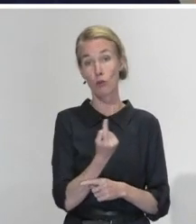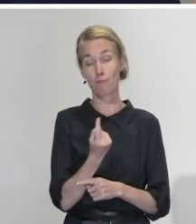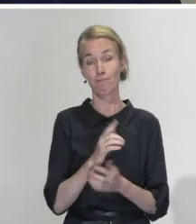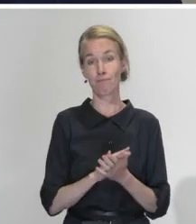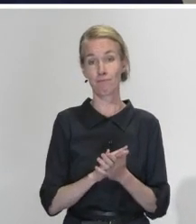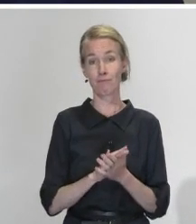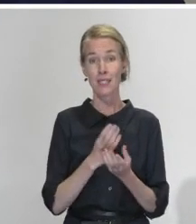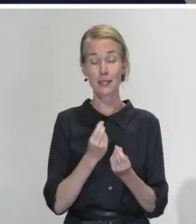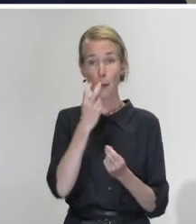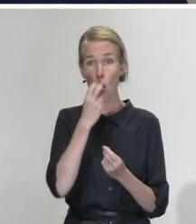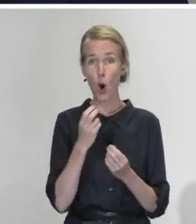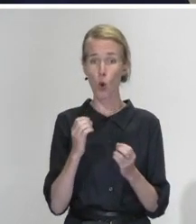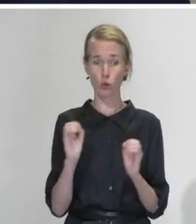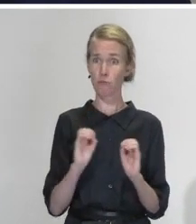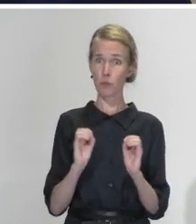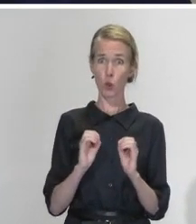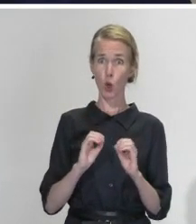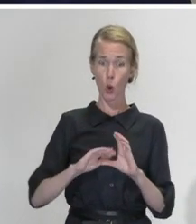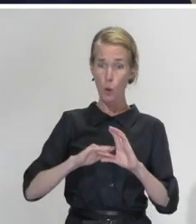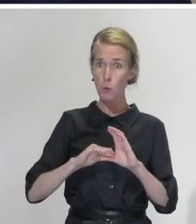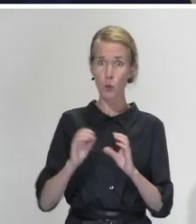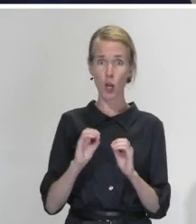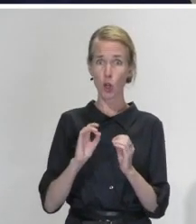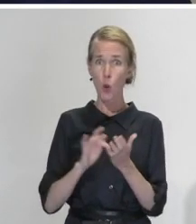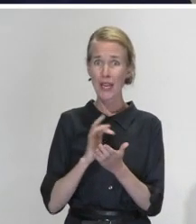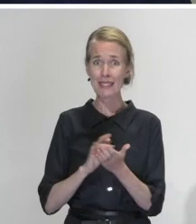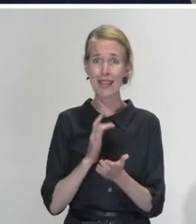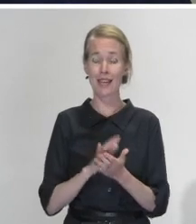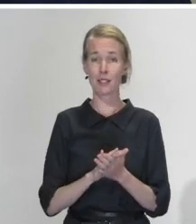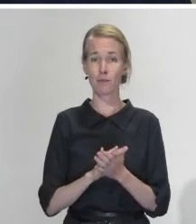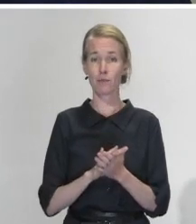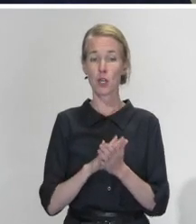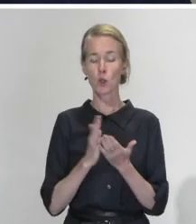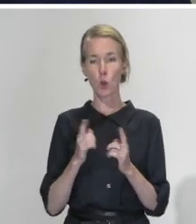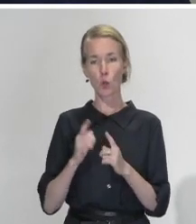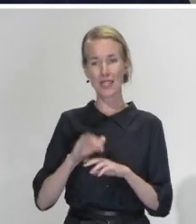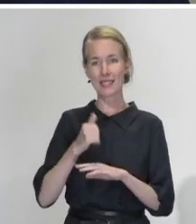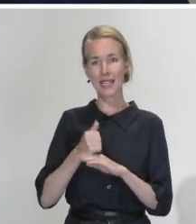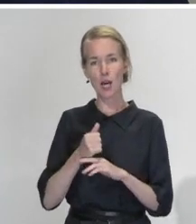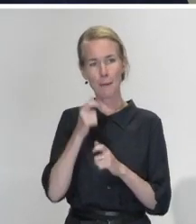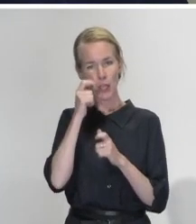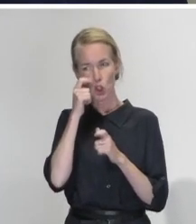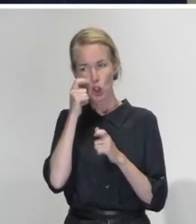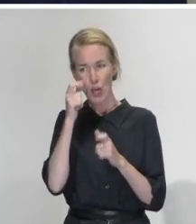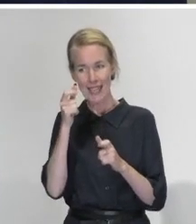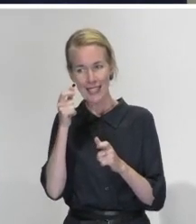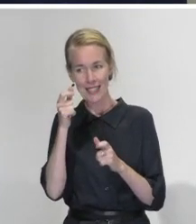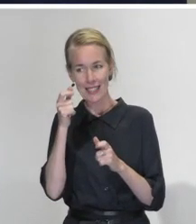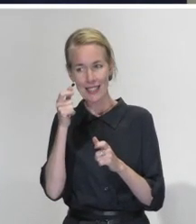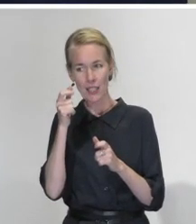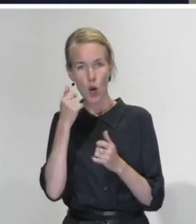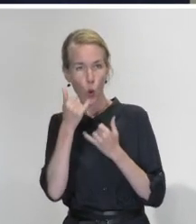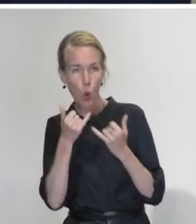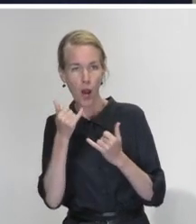time. From the 30th of March, check-in calls started as part of a response supported by the Ministry of